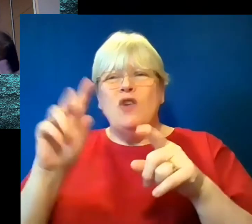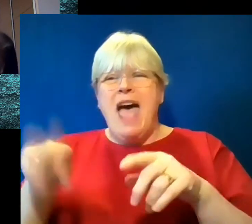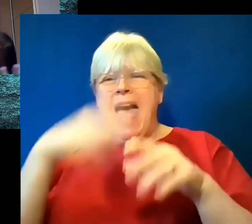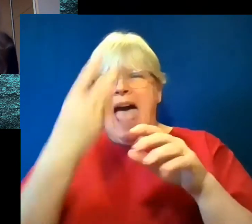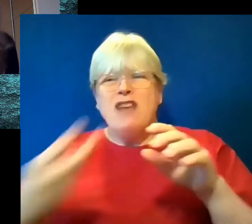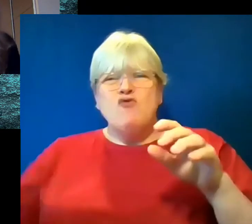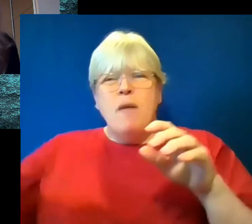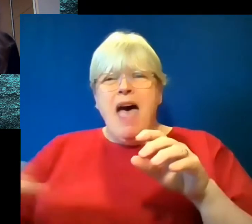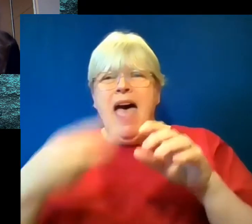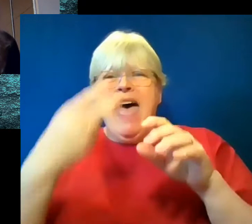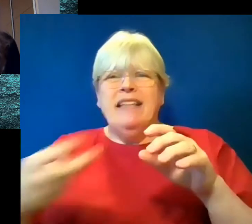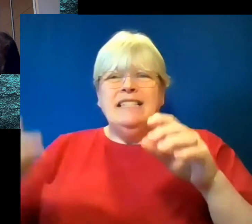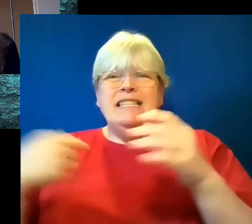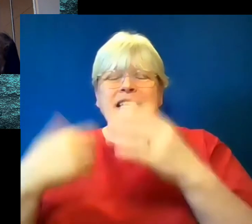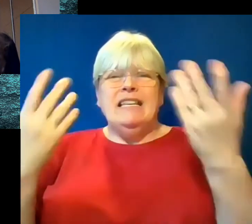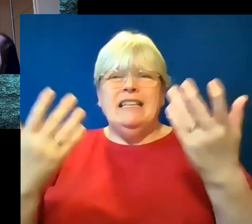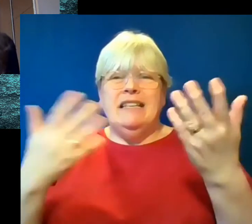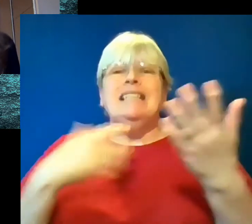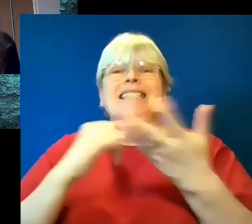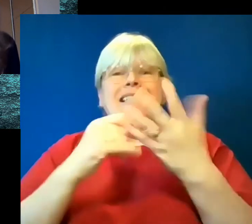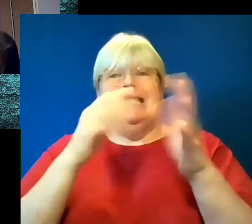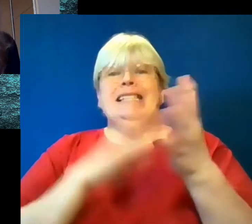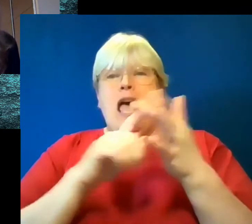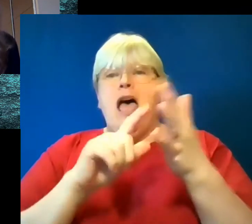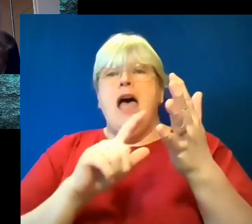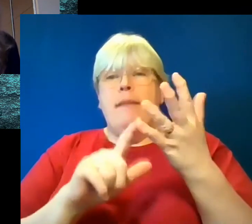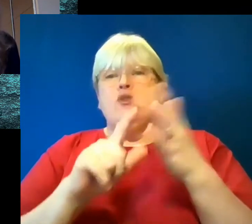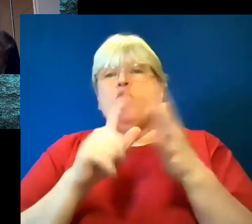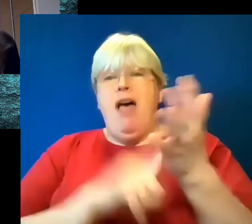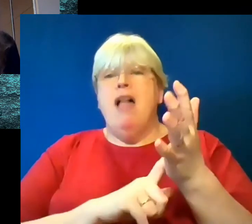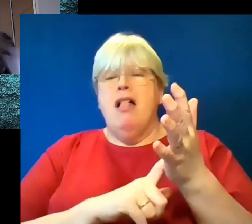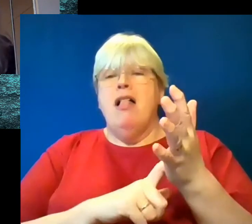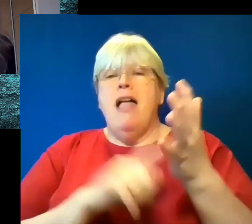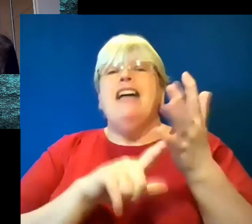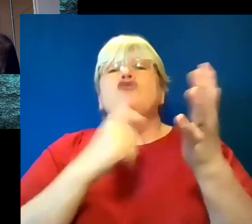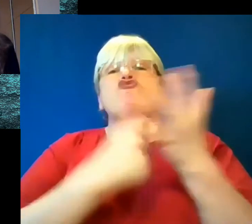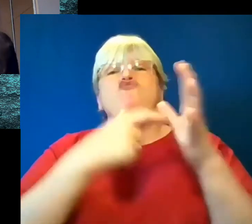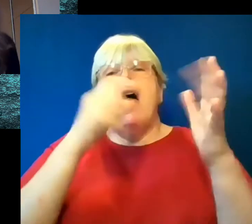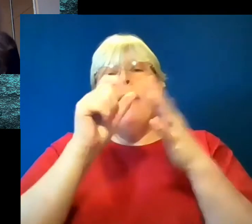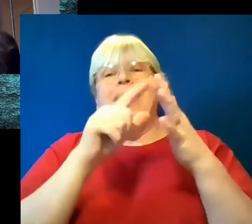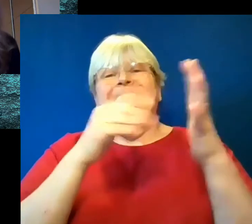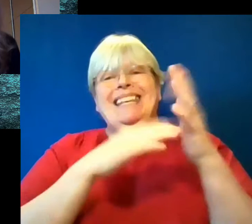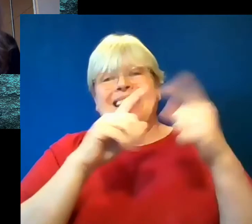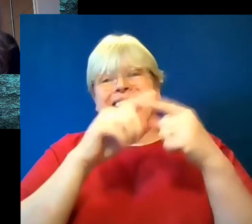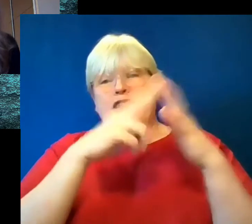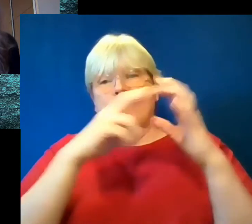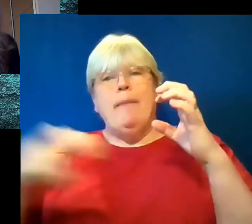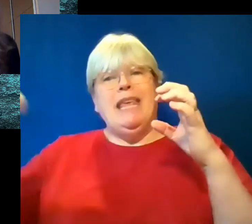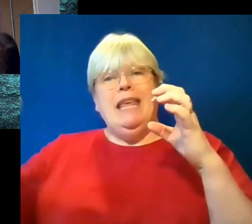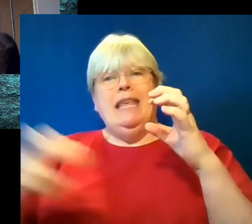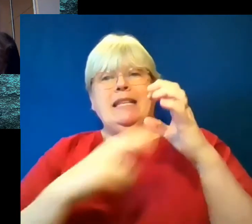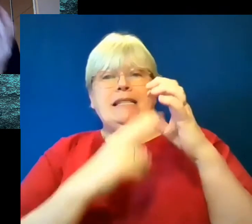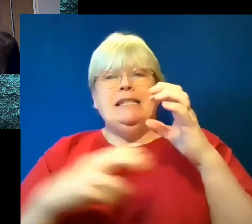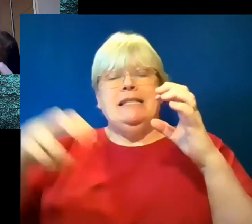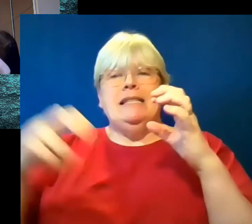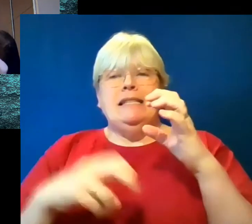The boy Samuel is a genius child trapeze artist. Arcady is a sort of animal whisperer, but they all